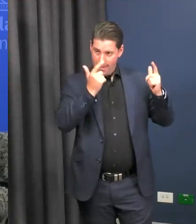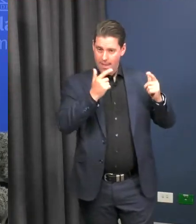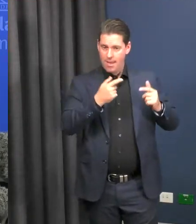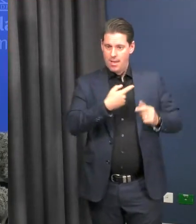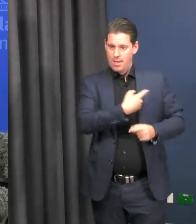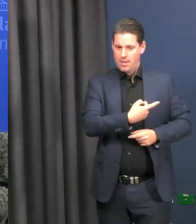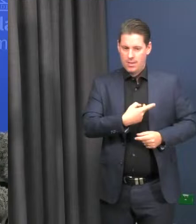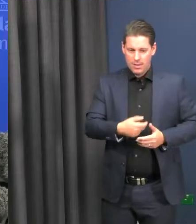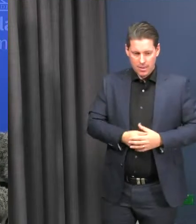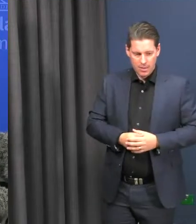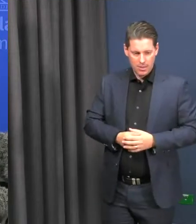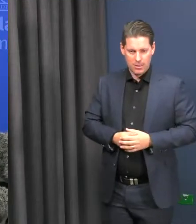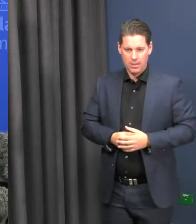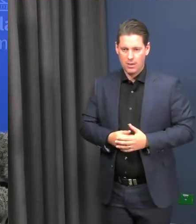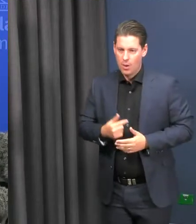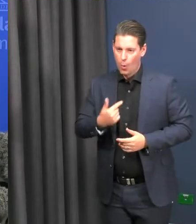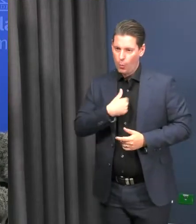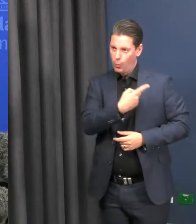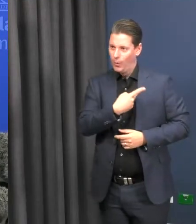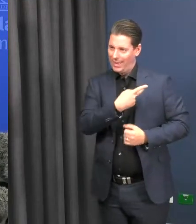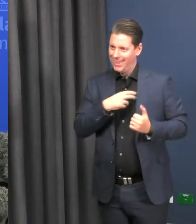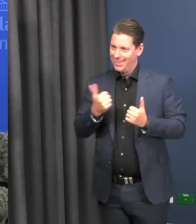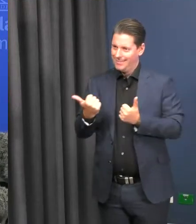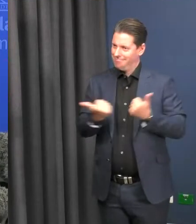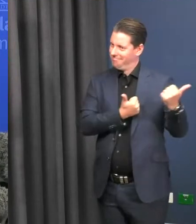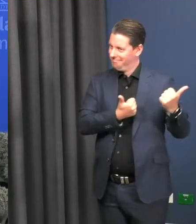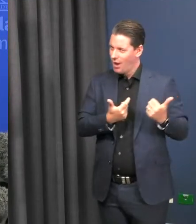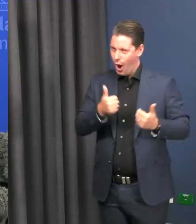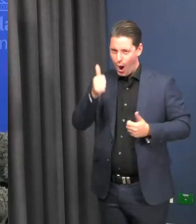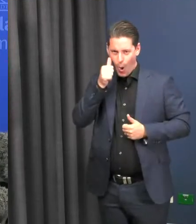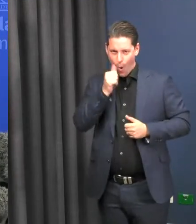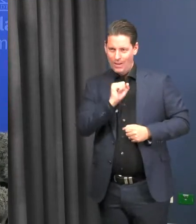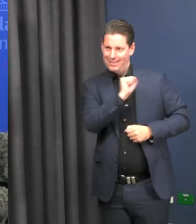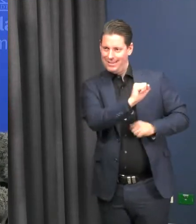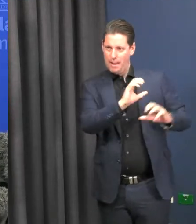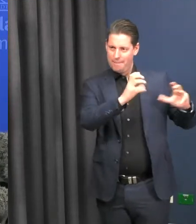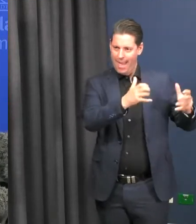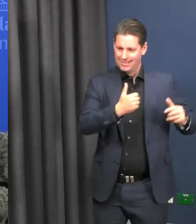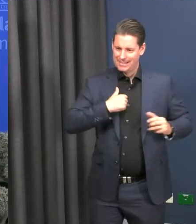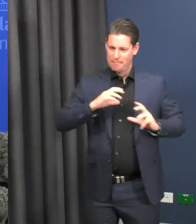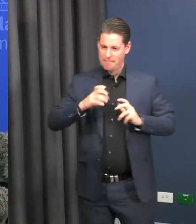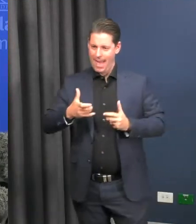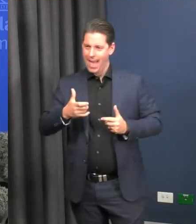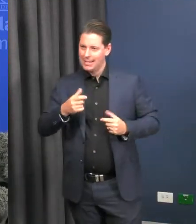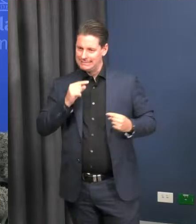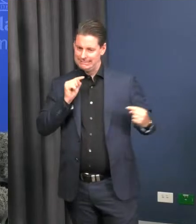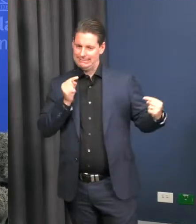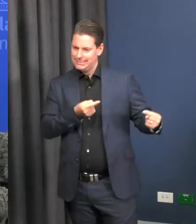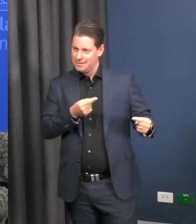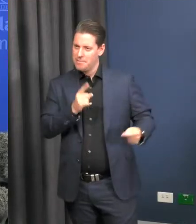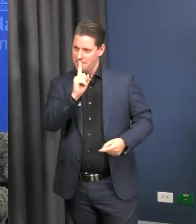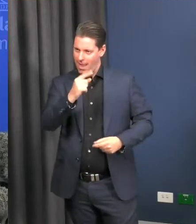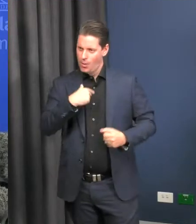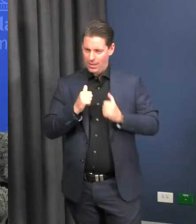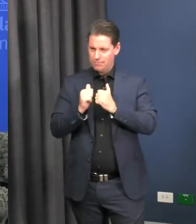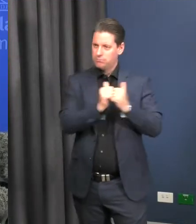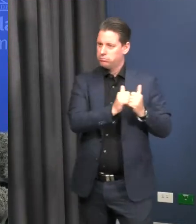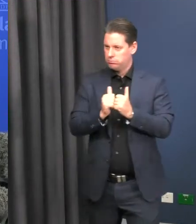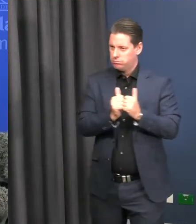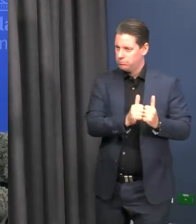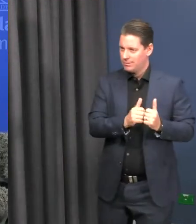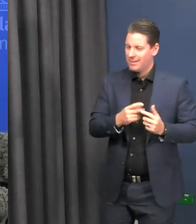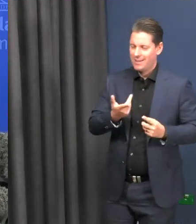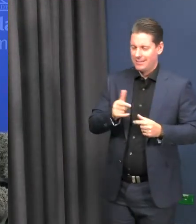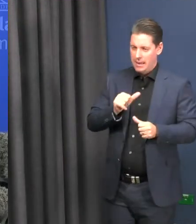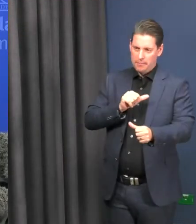of damaging both of our careers, get on pretty well. And you can do some things face